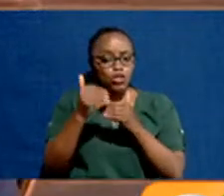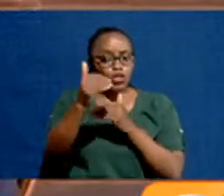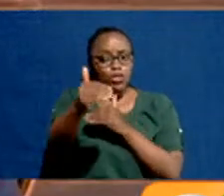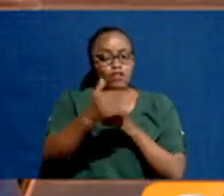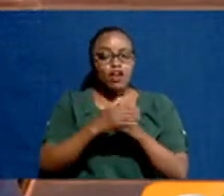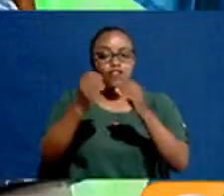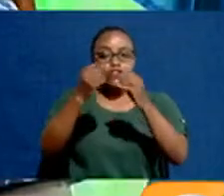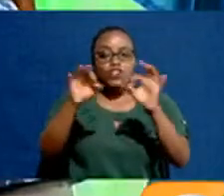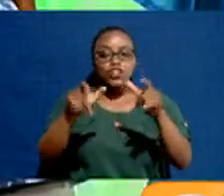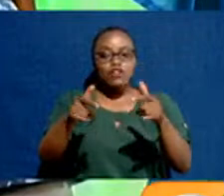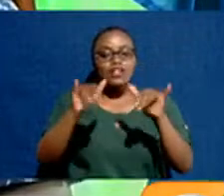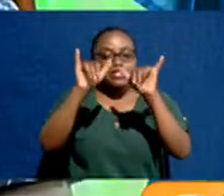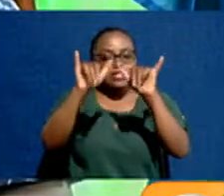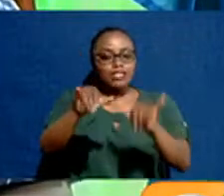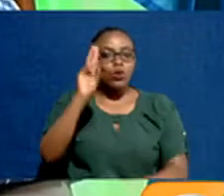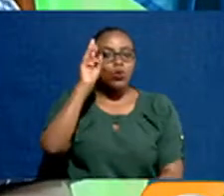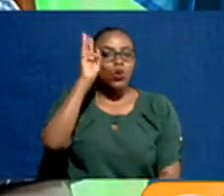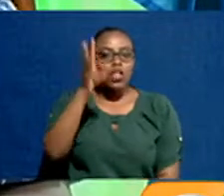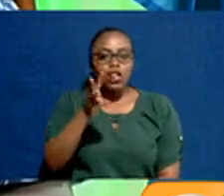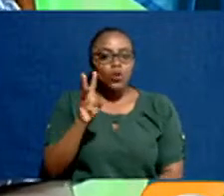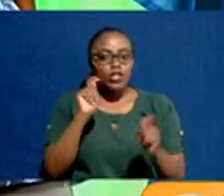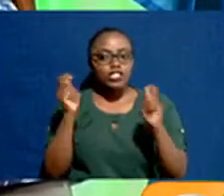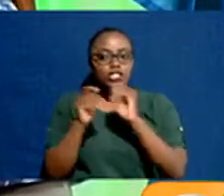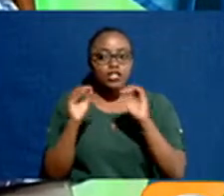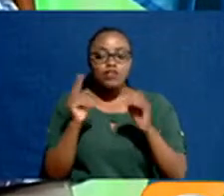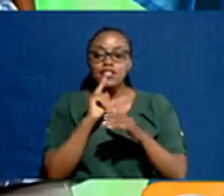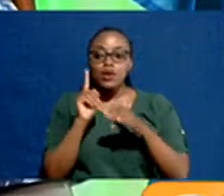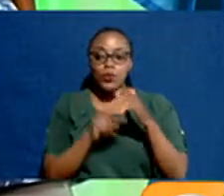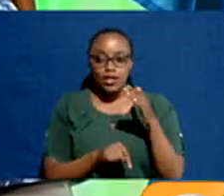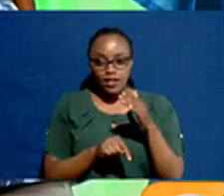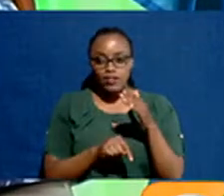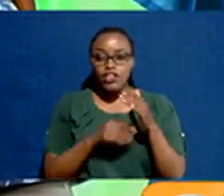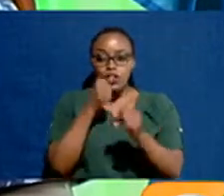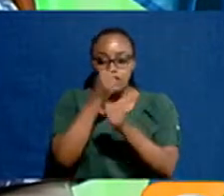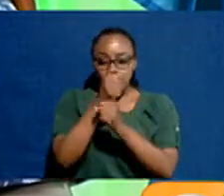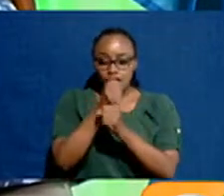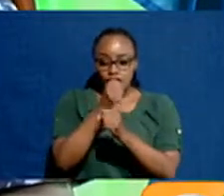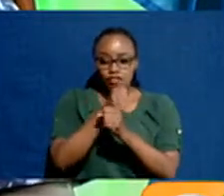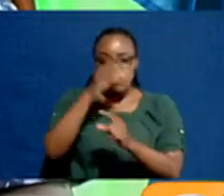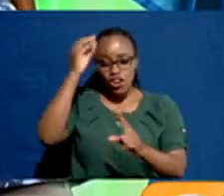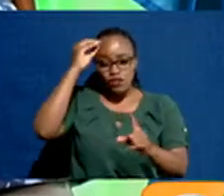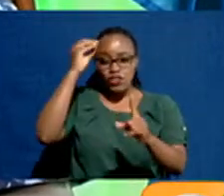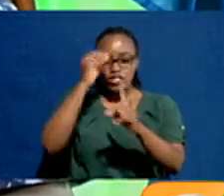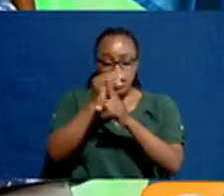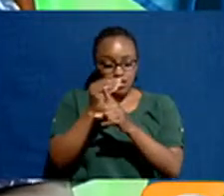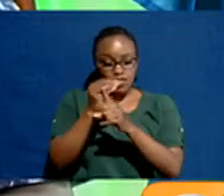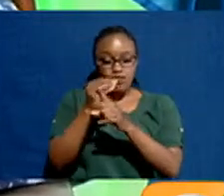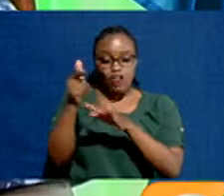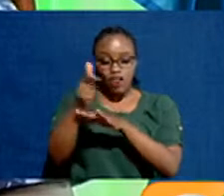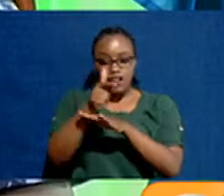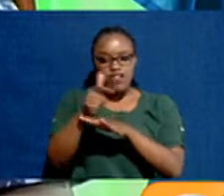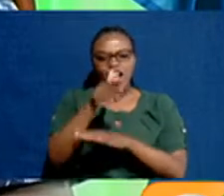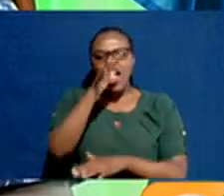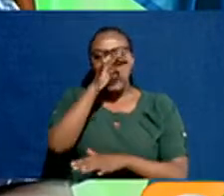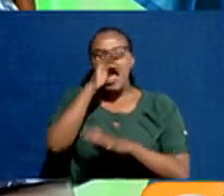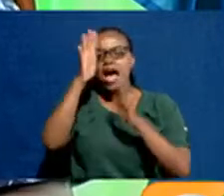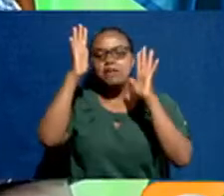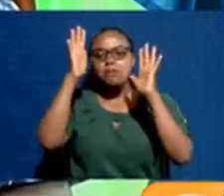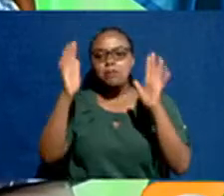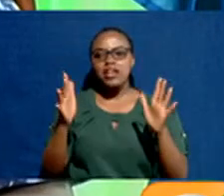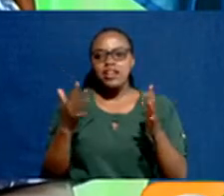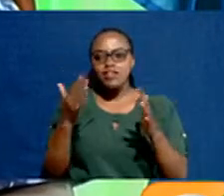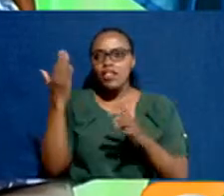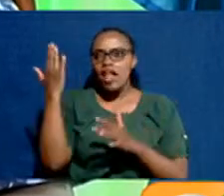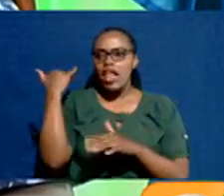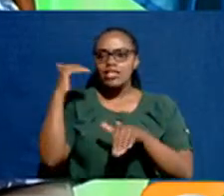freedom of media is here to stay, but you are saying that you have done objective and fair coverage. That is a lie. During the